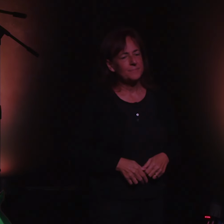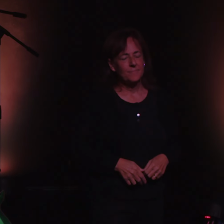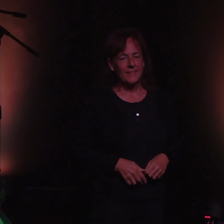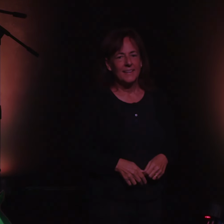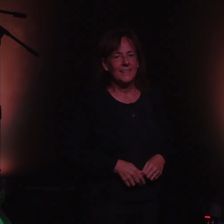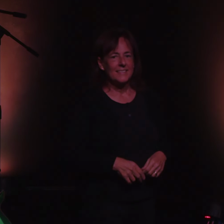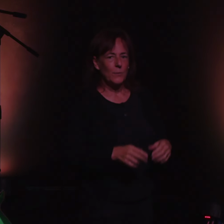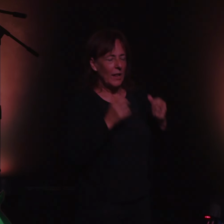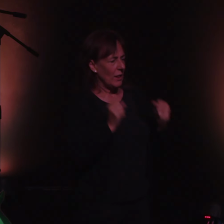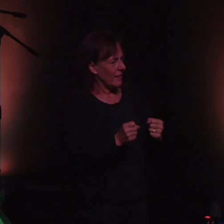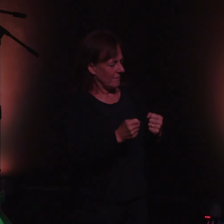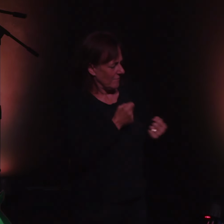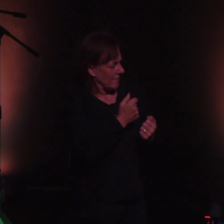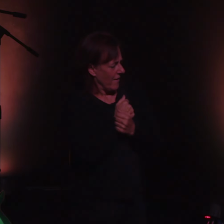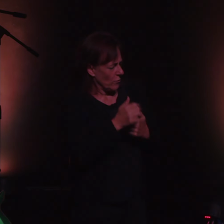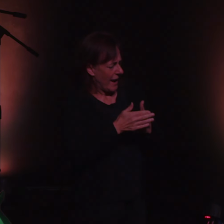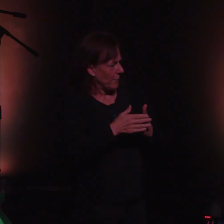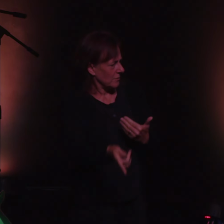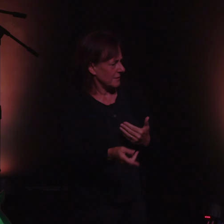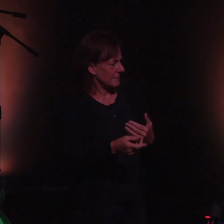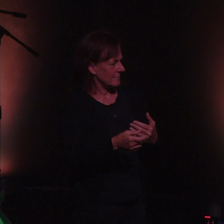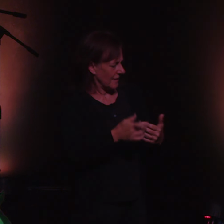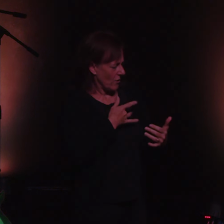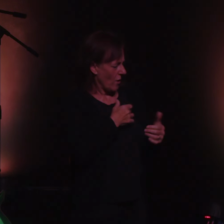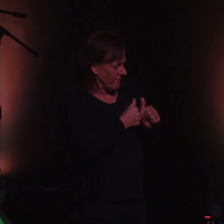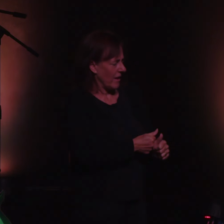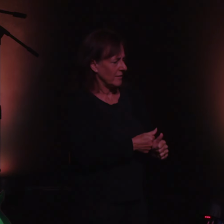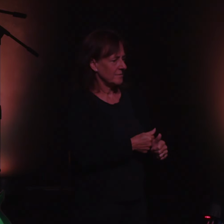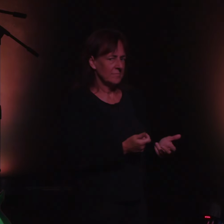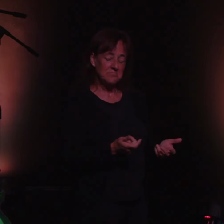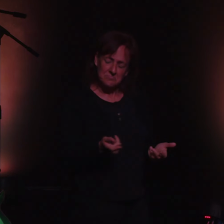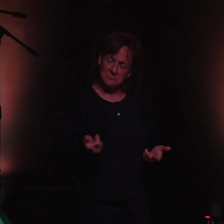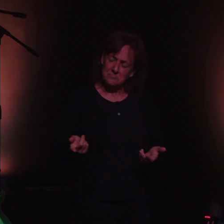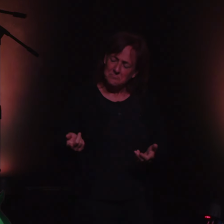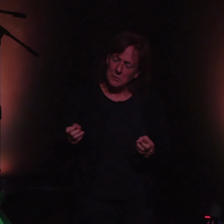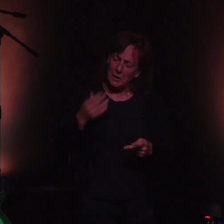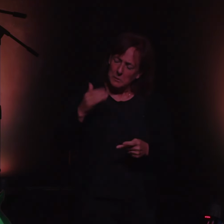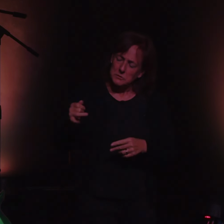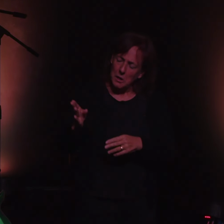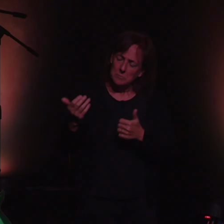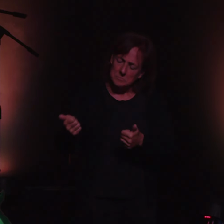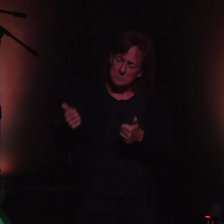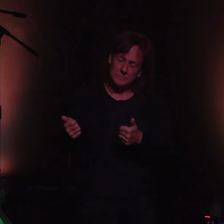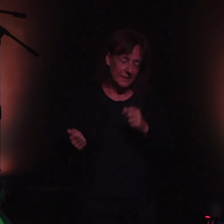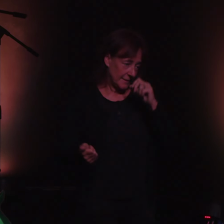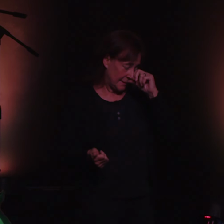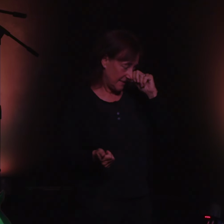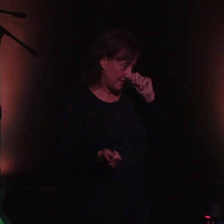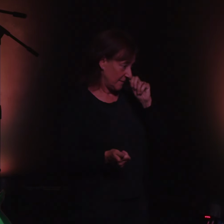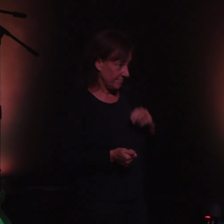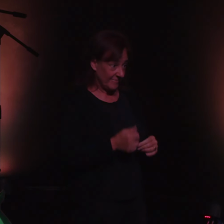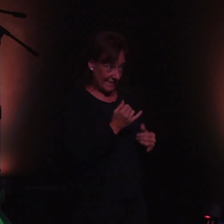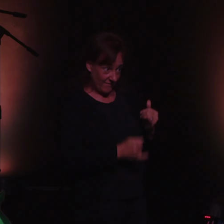mind, and strength, and love your neighbor as yourself." Jesus is like, "You got it, bud. Good job." It's probably going to stop there. Nope.